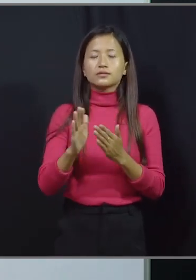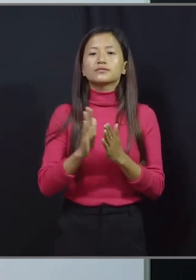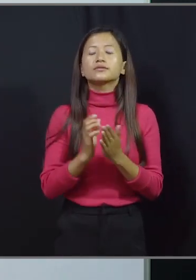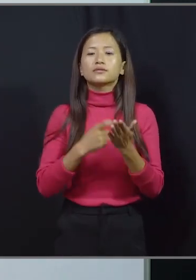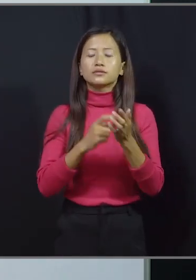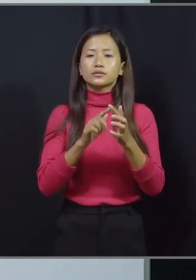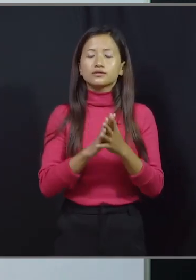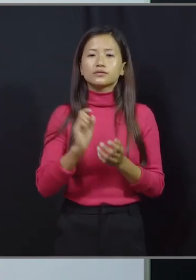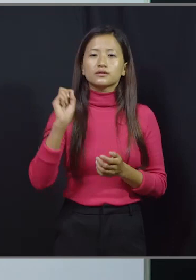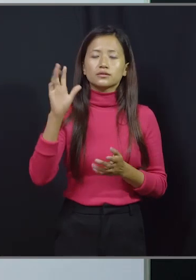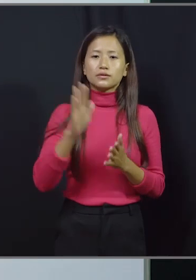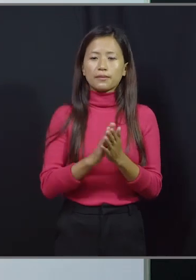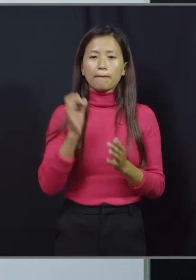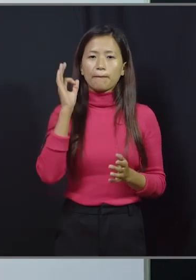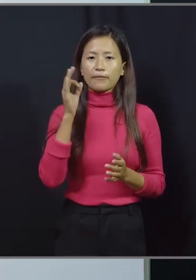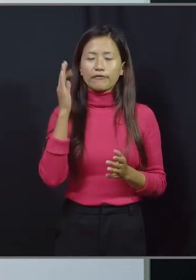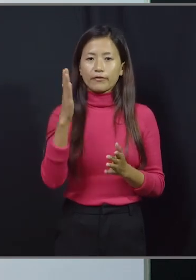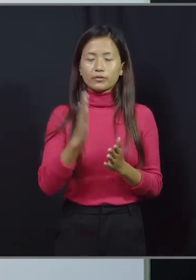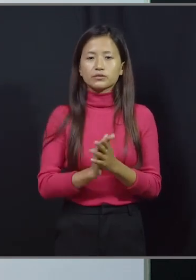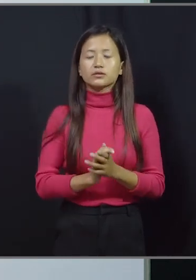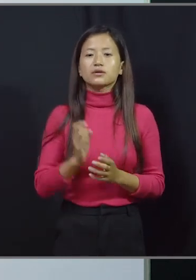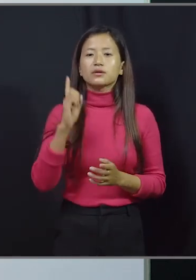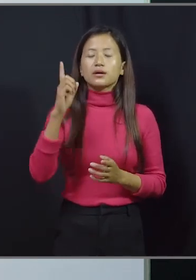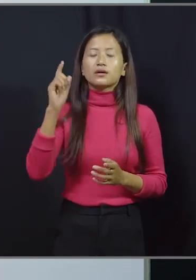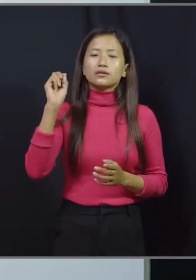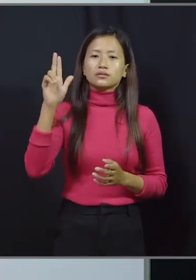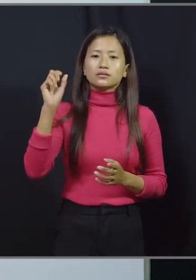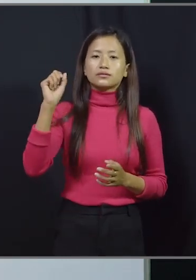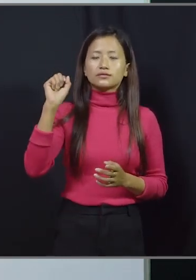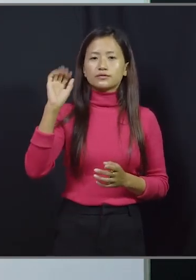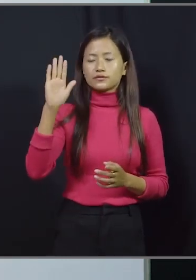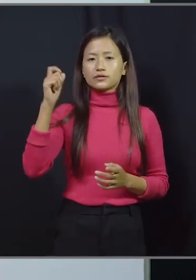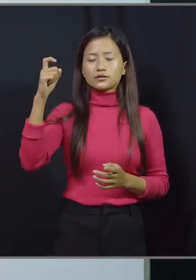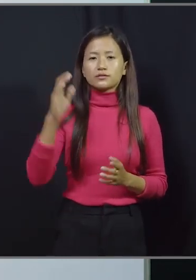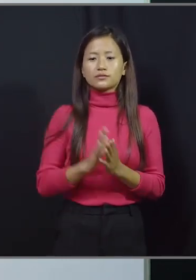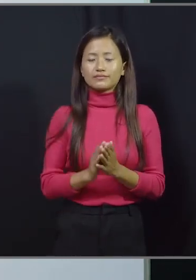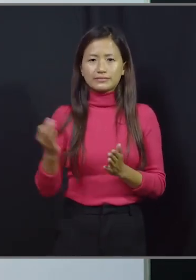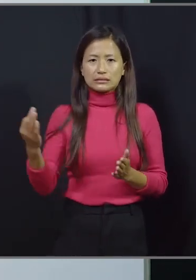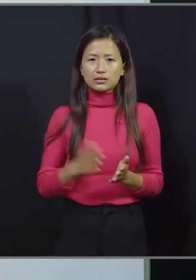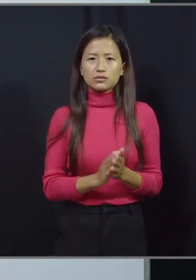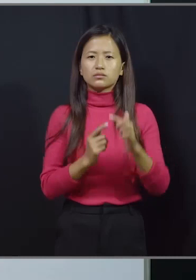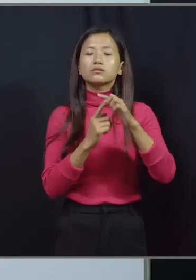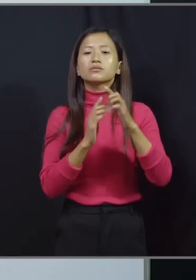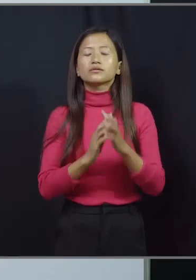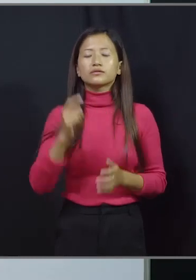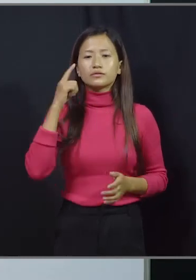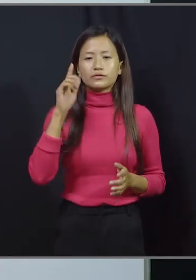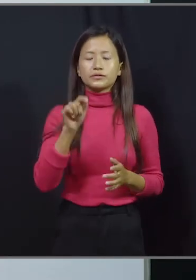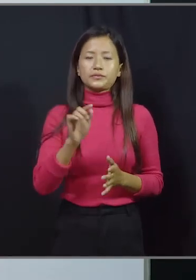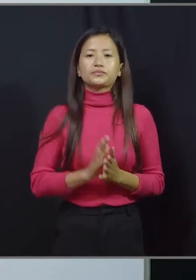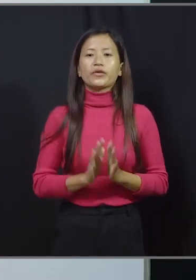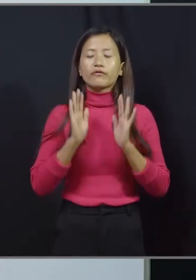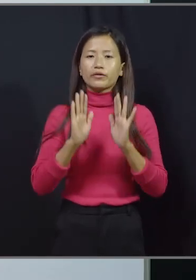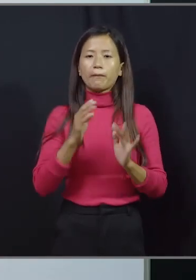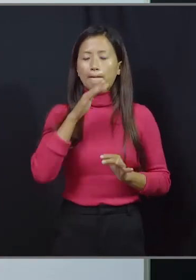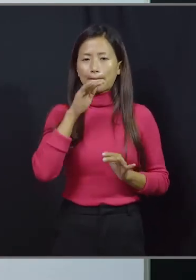of 1857, or popularly known as the Revolt of 1857, it will not be a new topic for you. I am